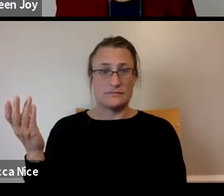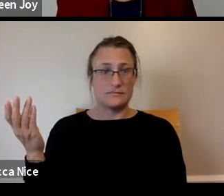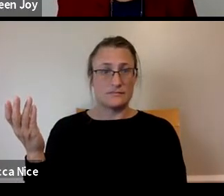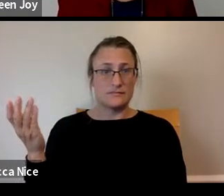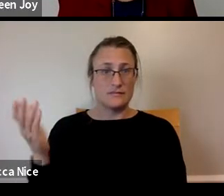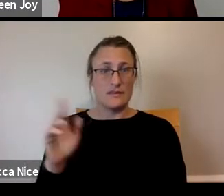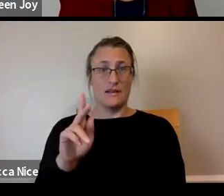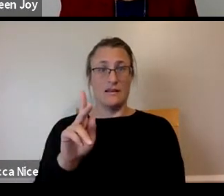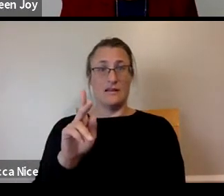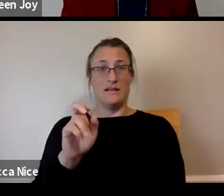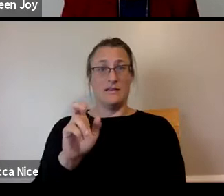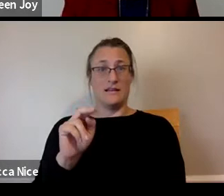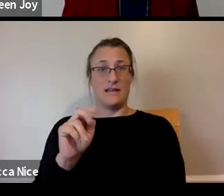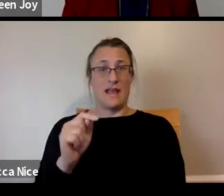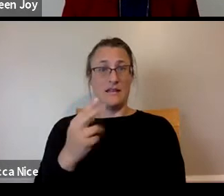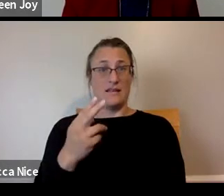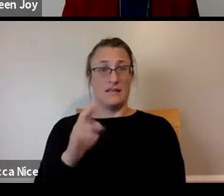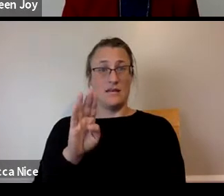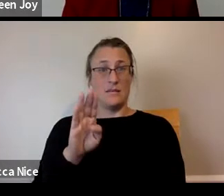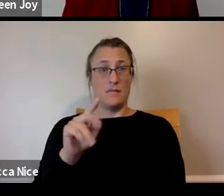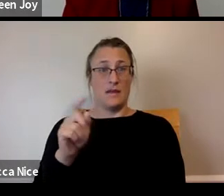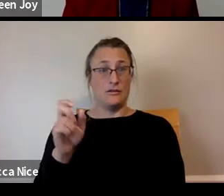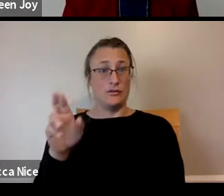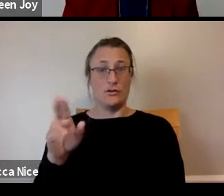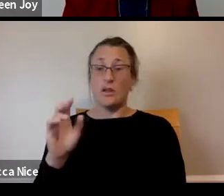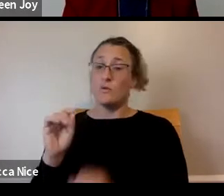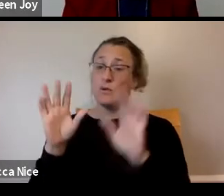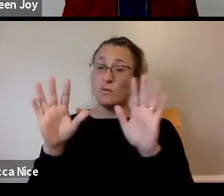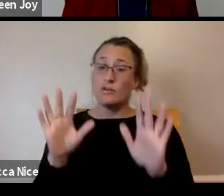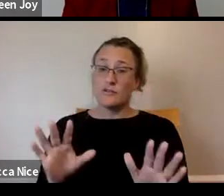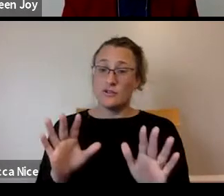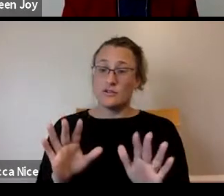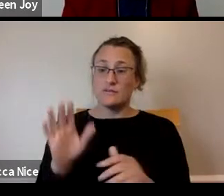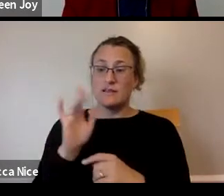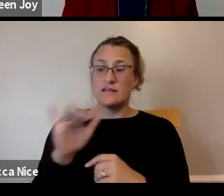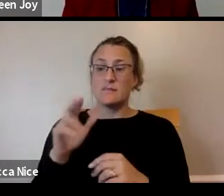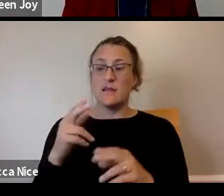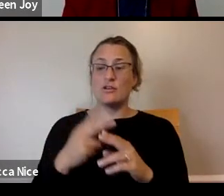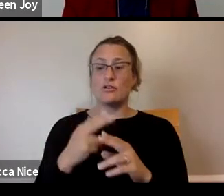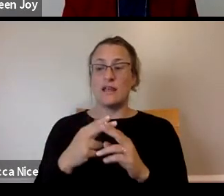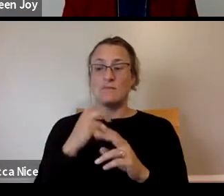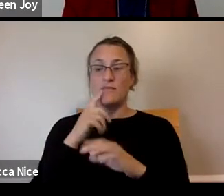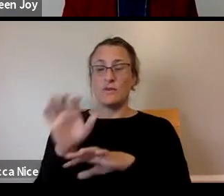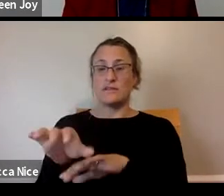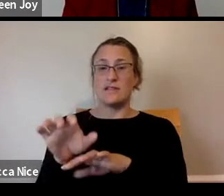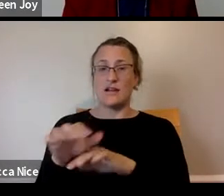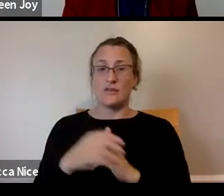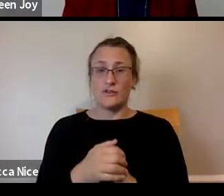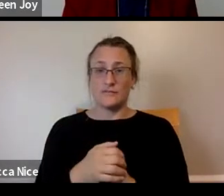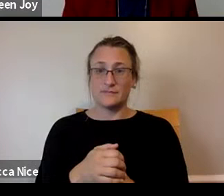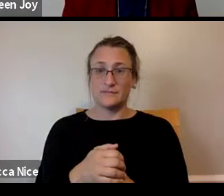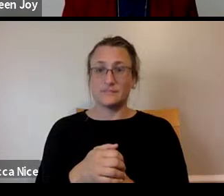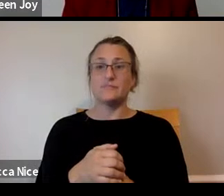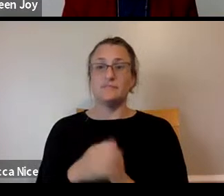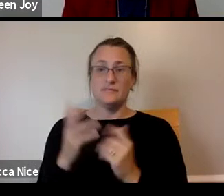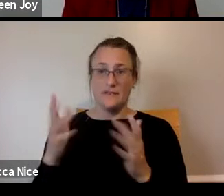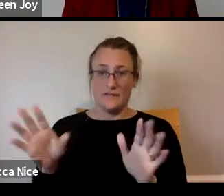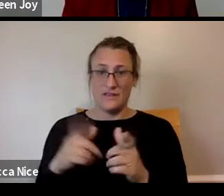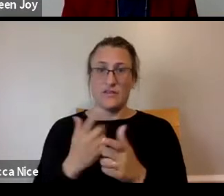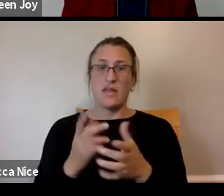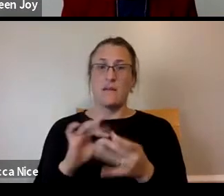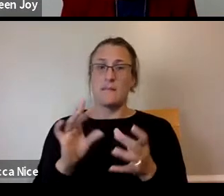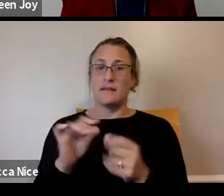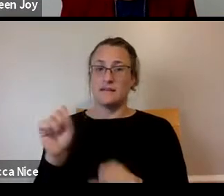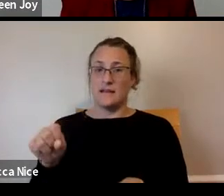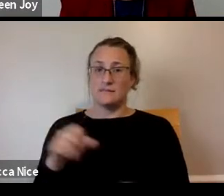This is Ken Butner. Oh, wonderful. Spell your name for the stenographer, please, and let us have your